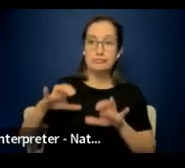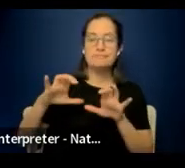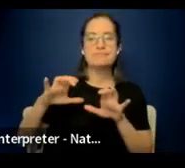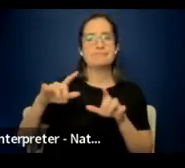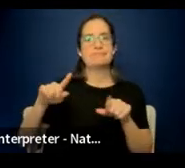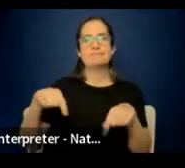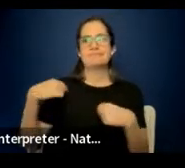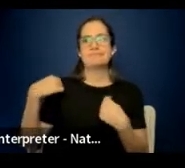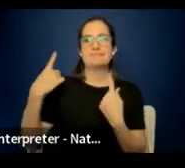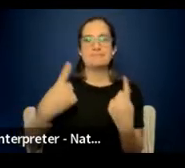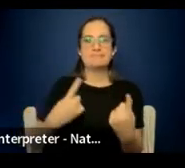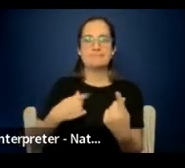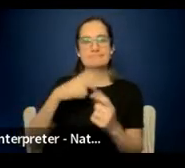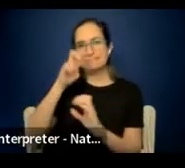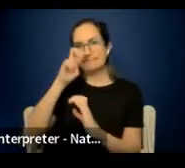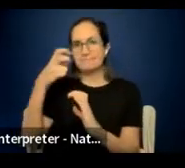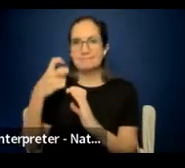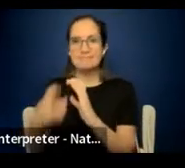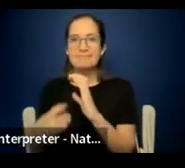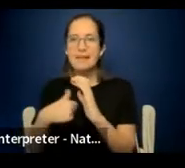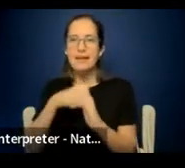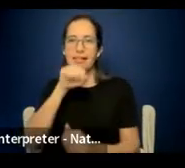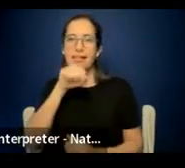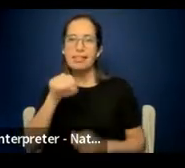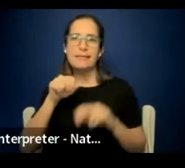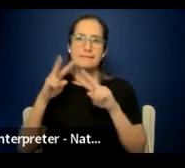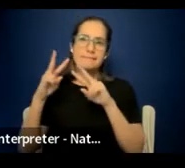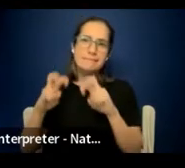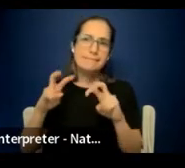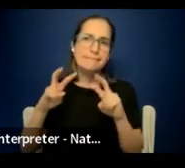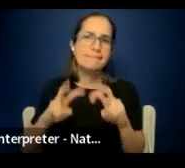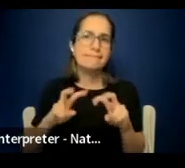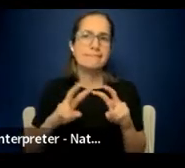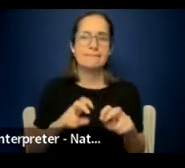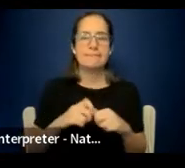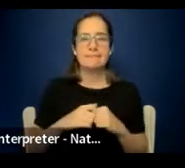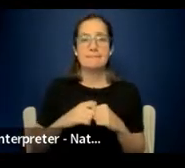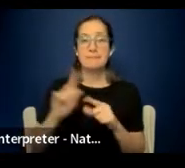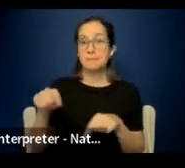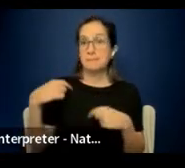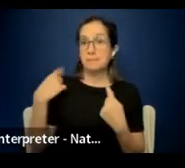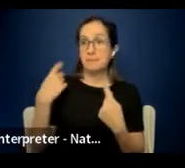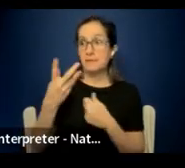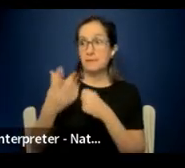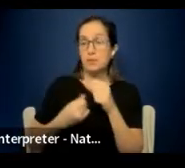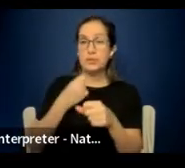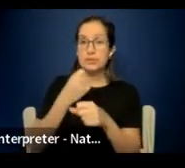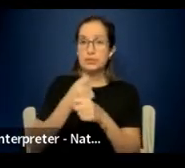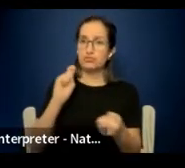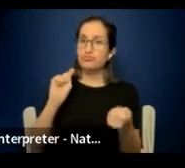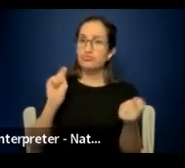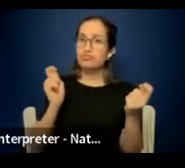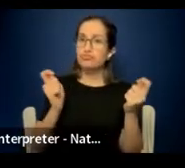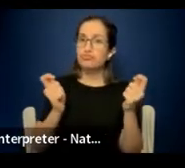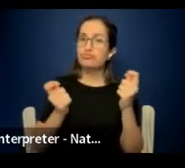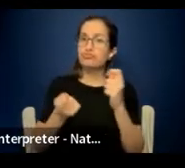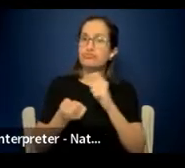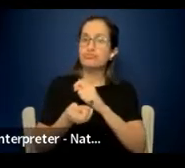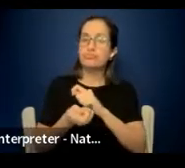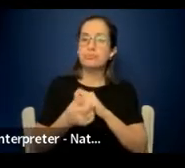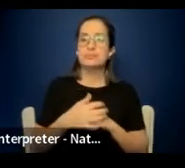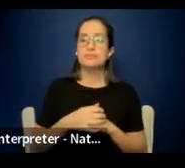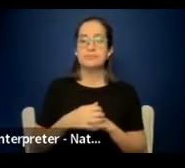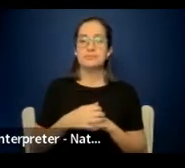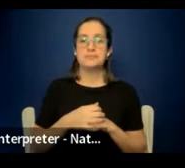and, you know, love sort of digging into. And I know that, you know, it's evolved a lot over the past couple of years for all of us. So I